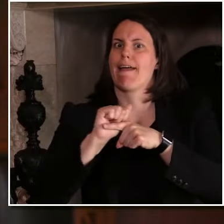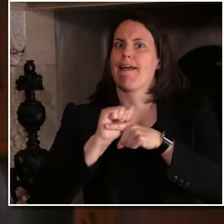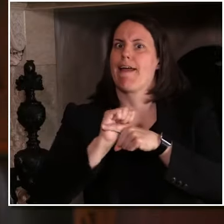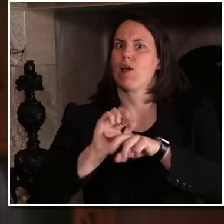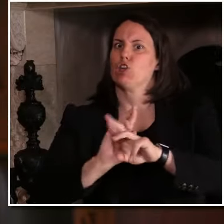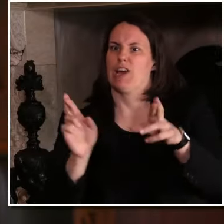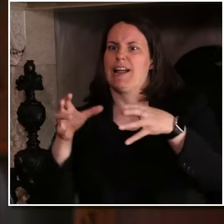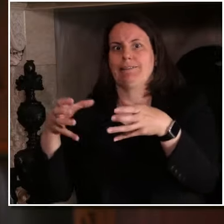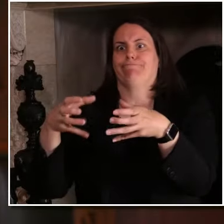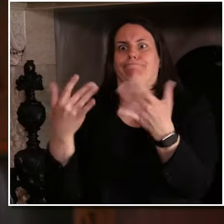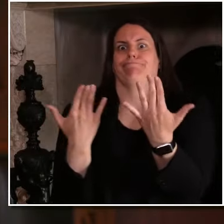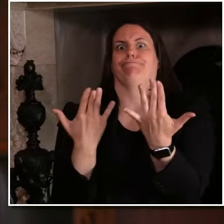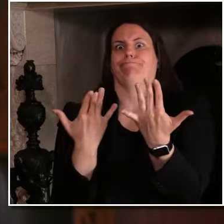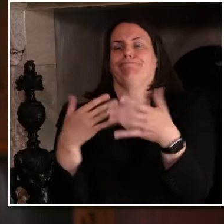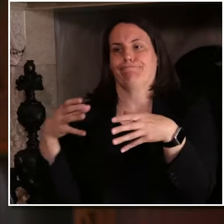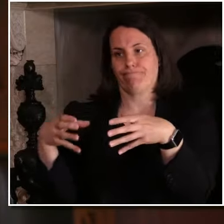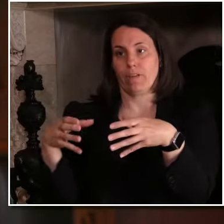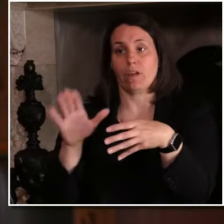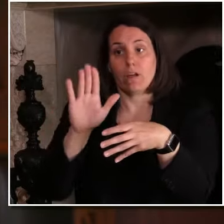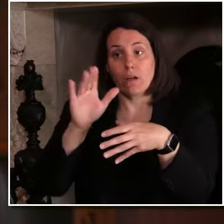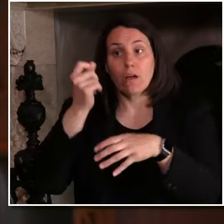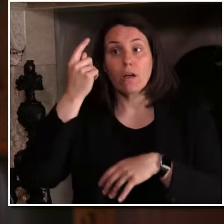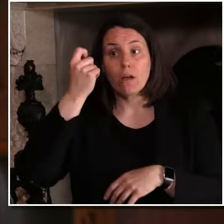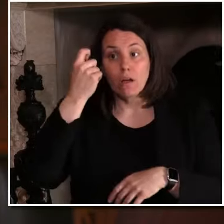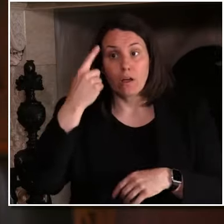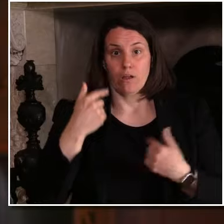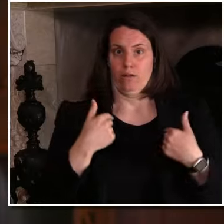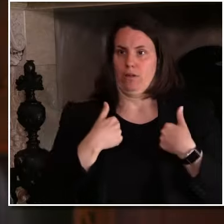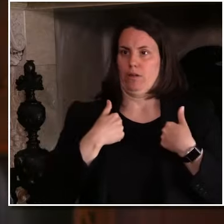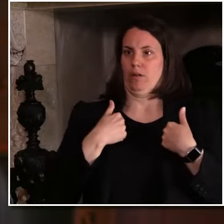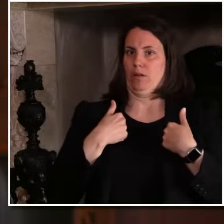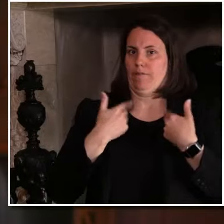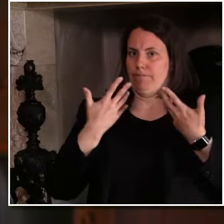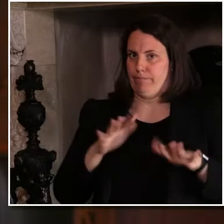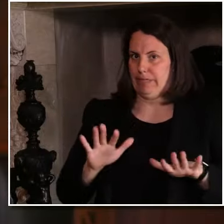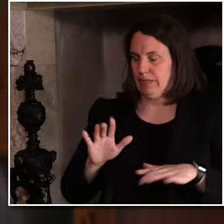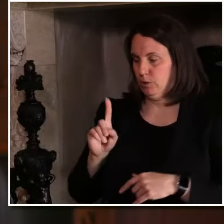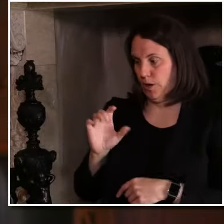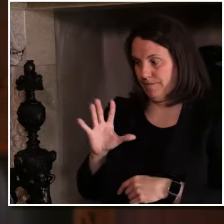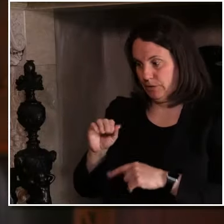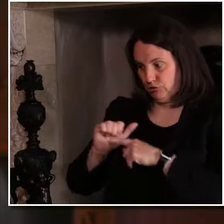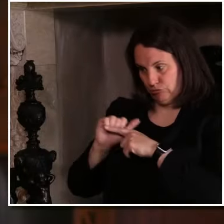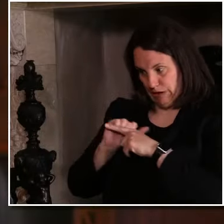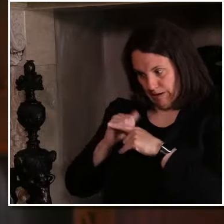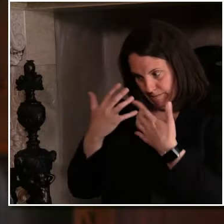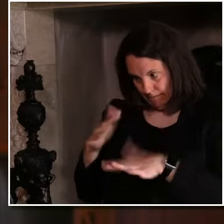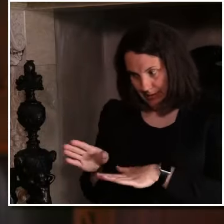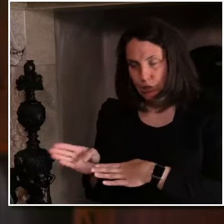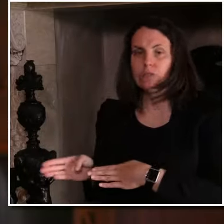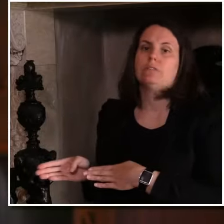that they are prepared to do the work that they need to do, and we have certainly modified